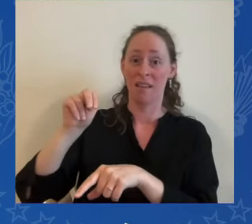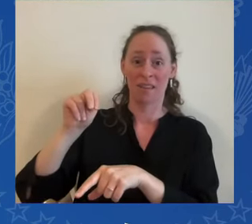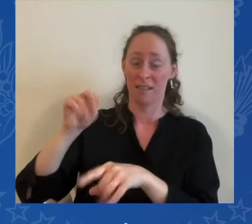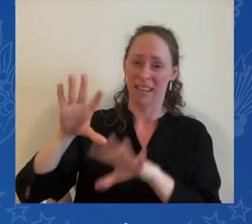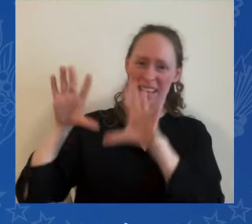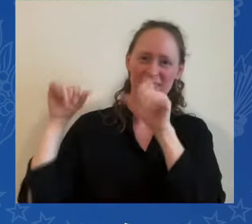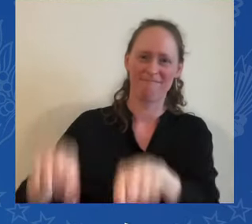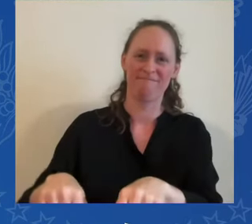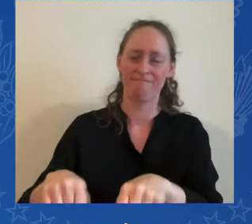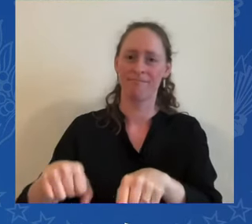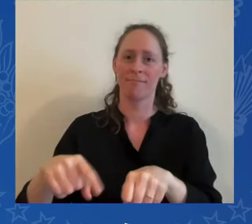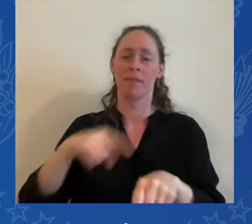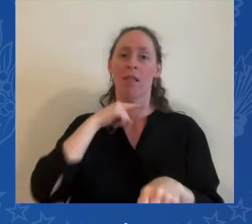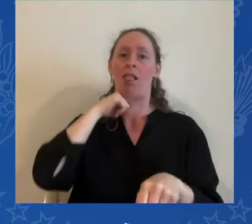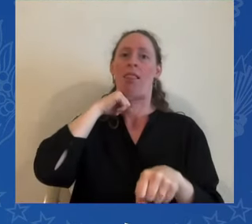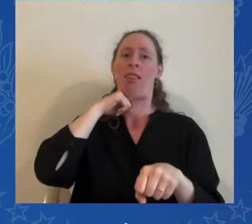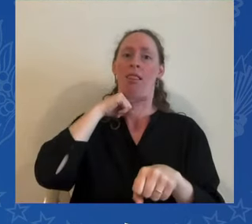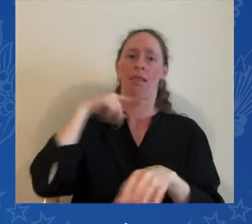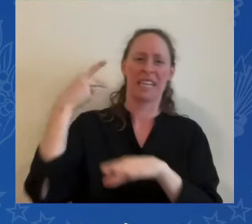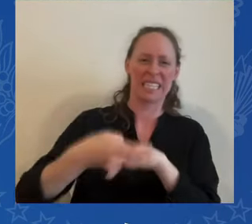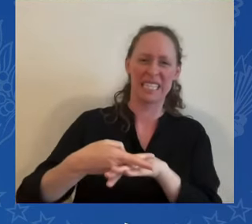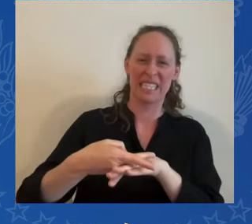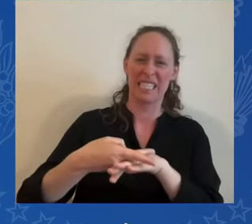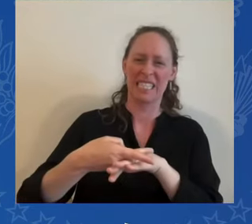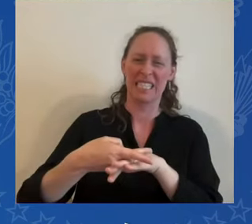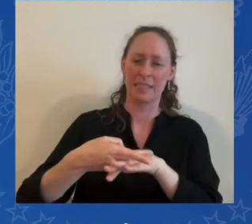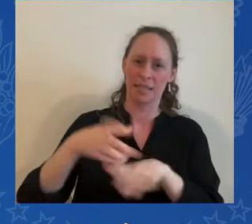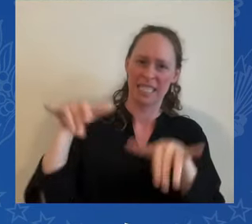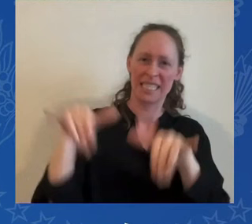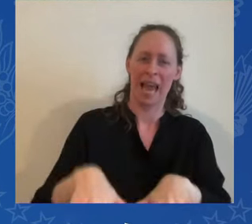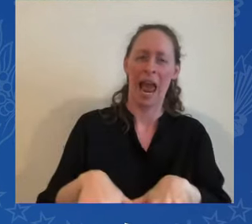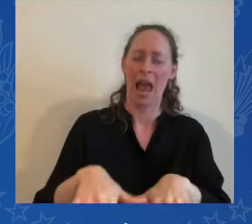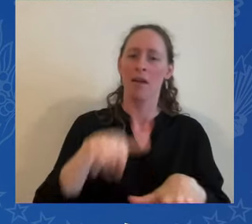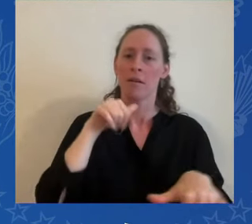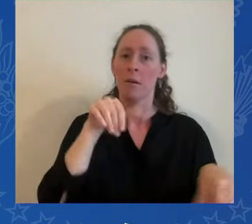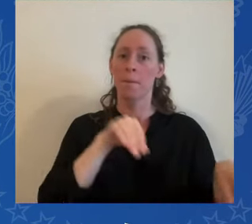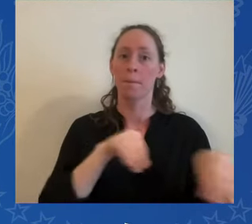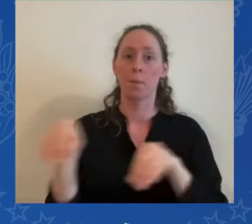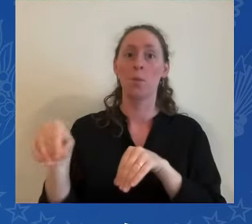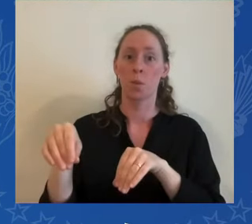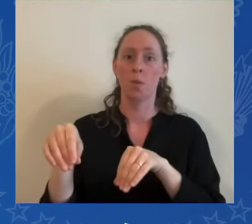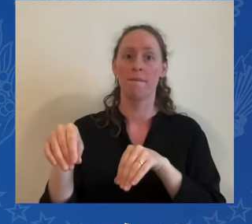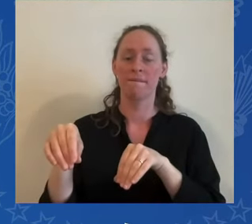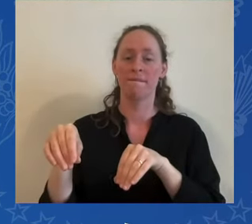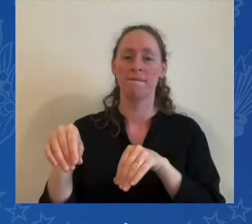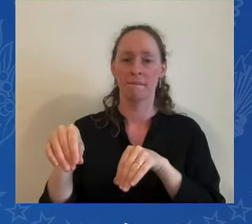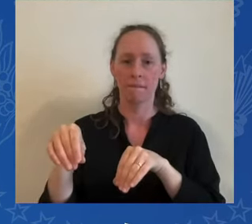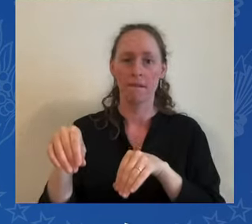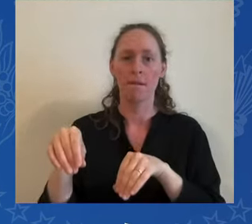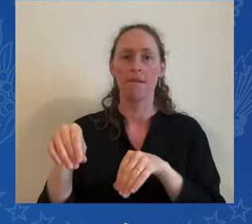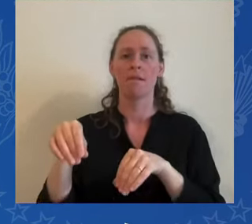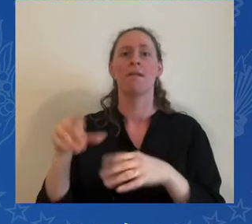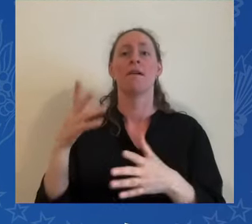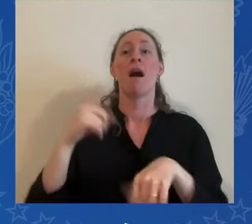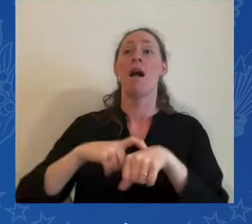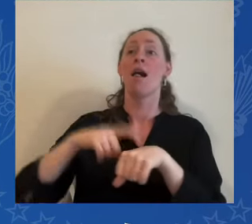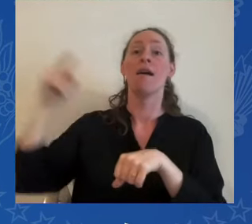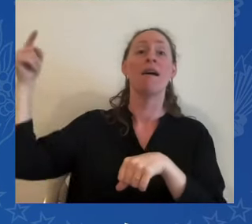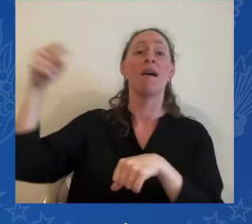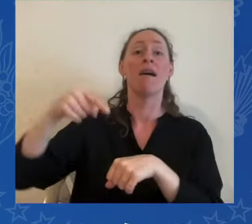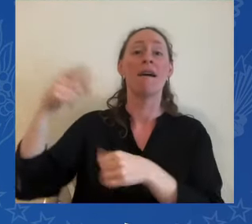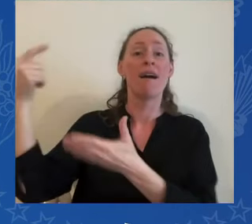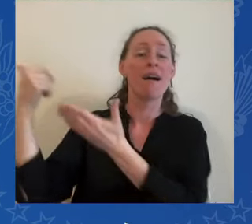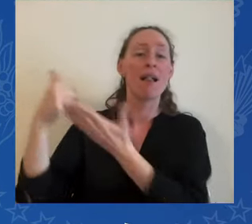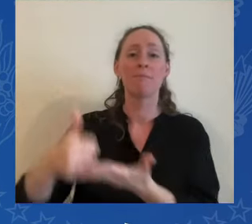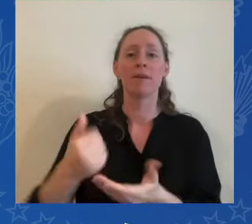signed up for. I know what I signed up for." A lot of people may know what they signed up for until it hits, man. You don't really know what you signed up